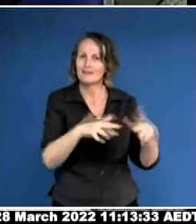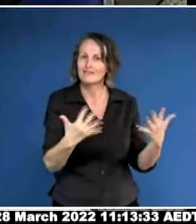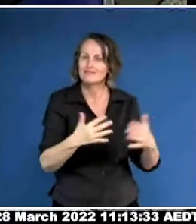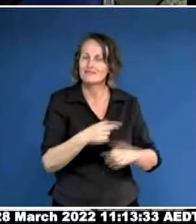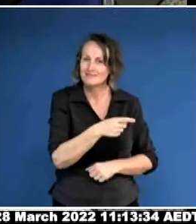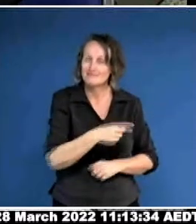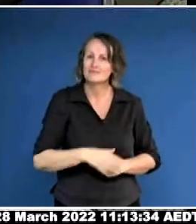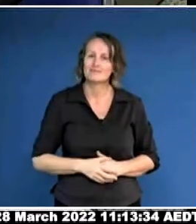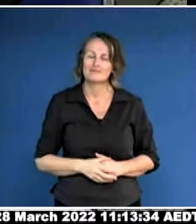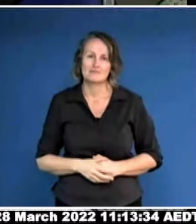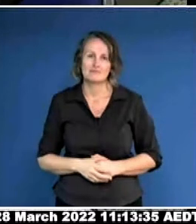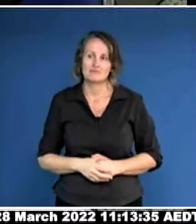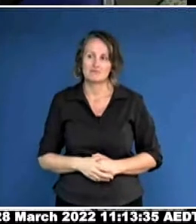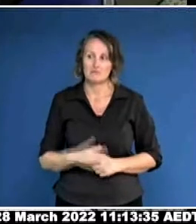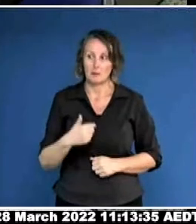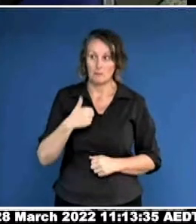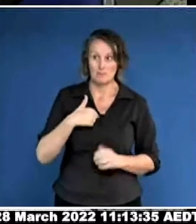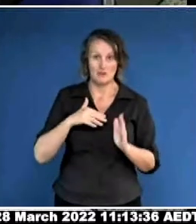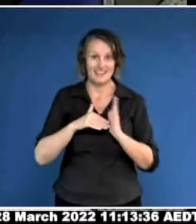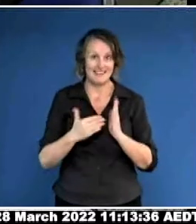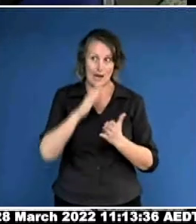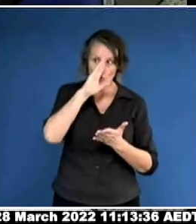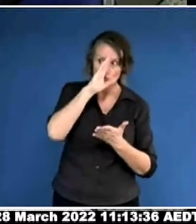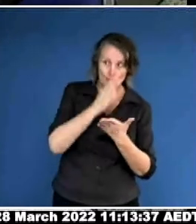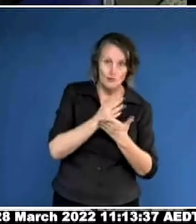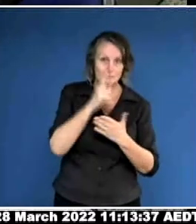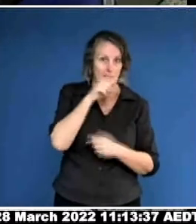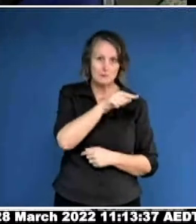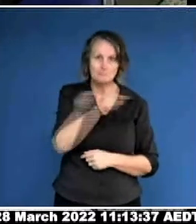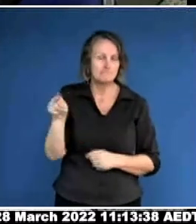I can't trust anyone anymore.